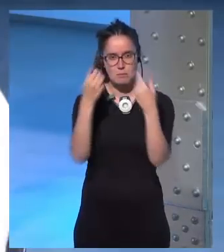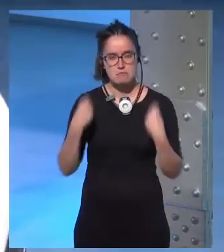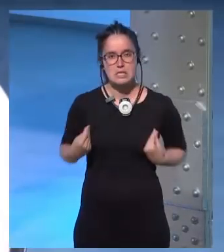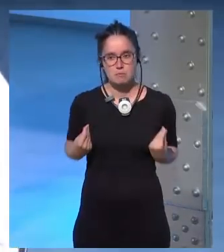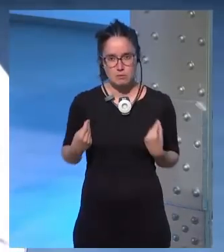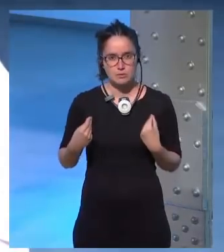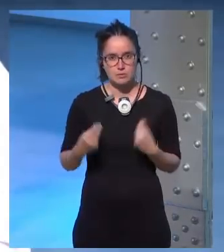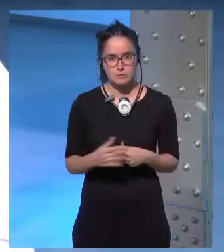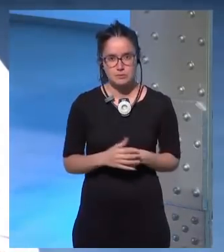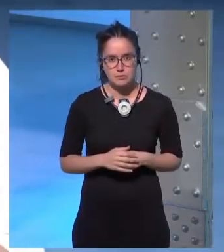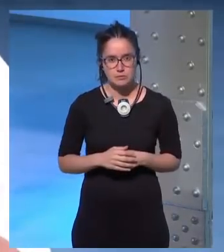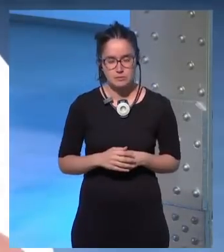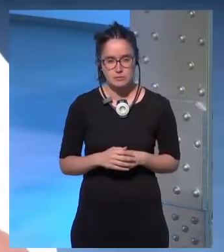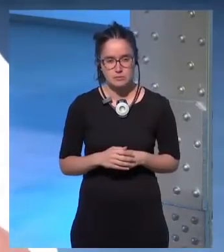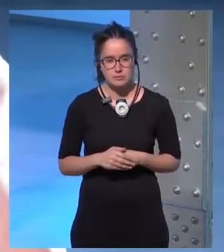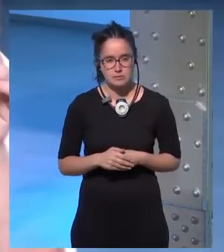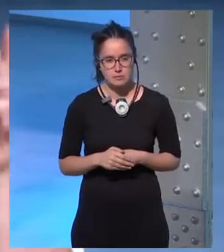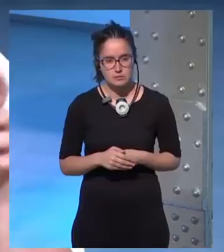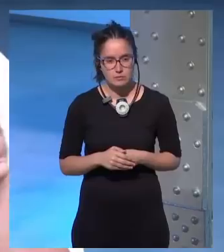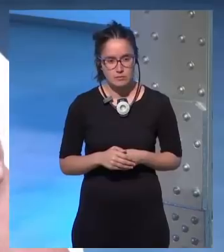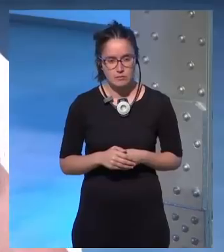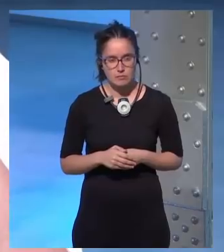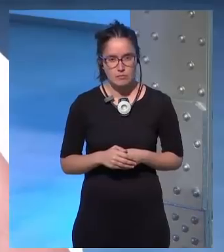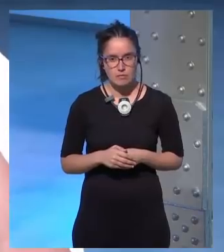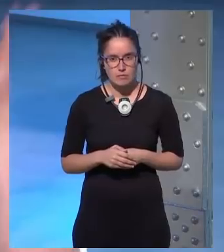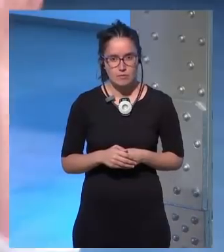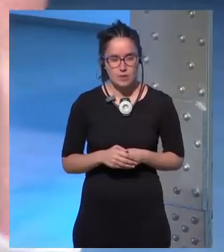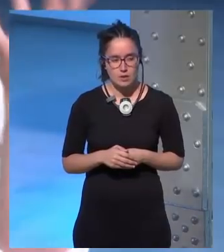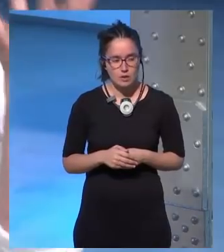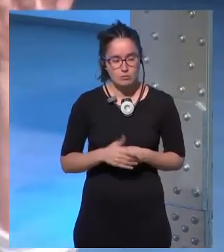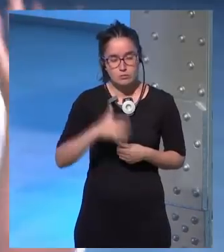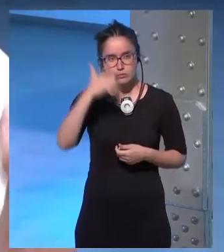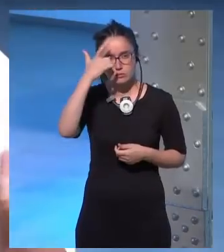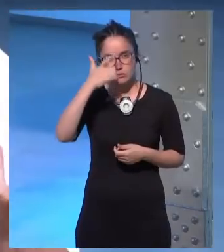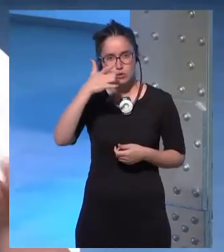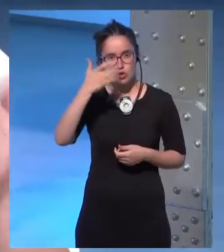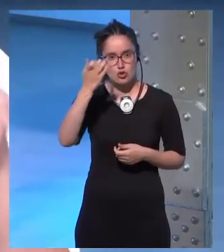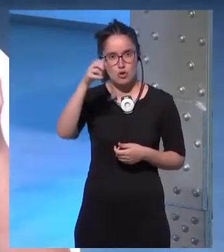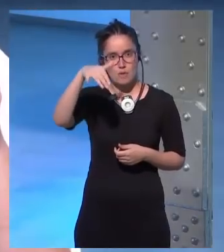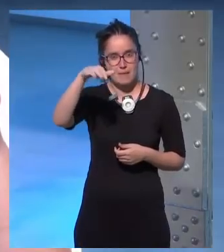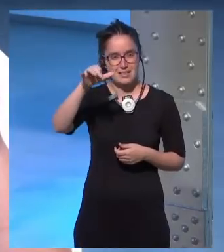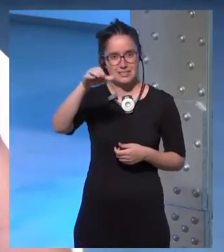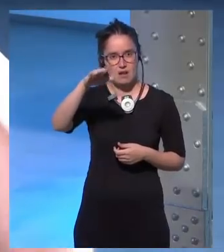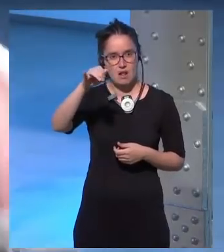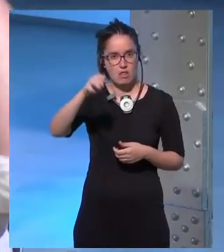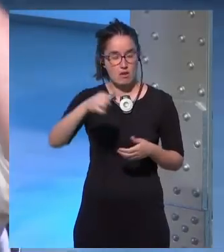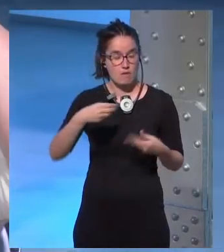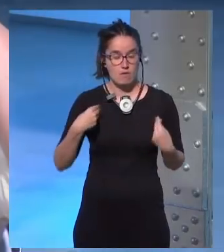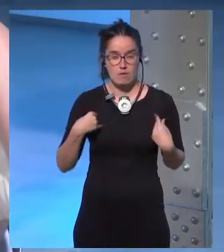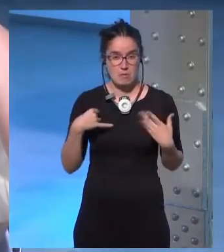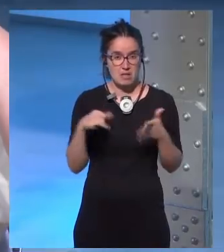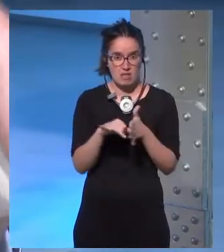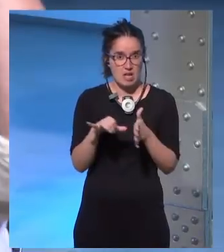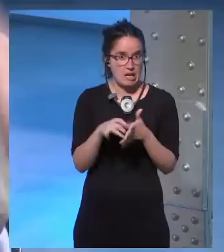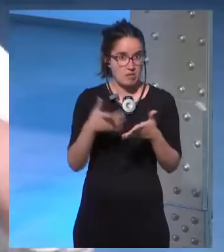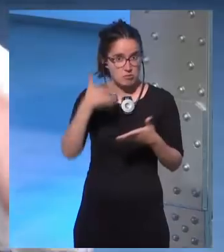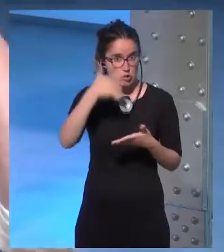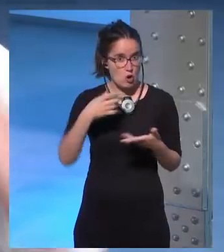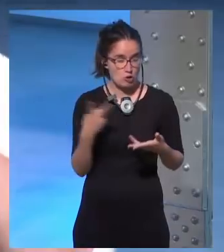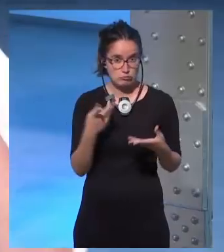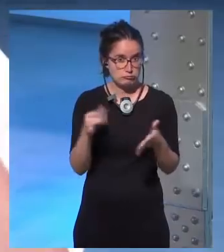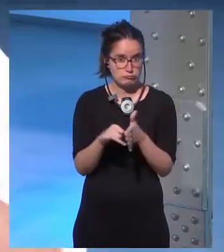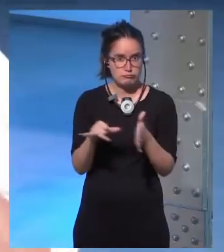very different from how a lot of people write. John Scalzi lives near me, actually, in Ohio, and he talks about how he edits